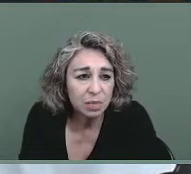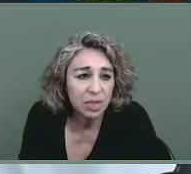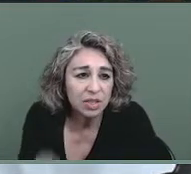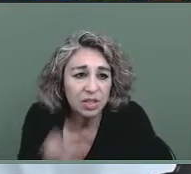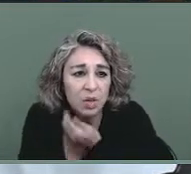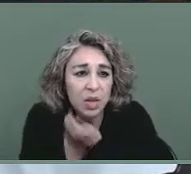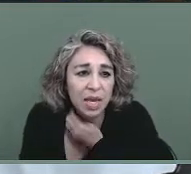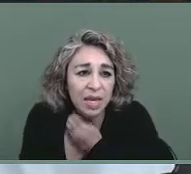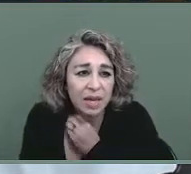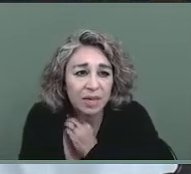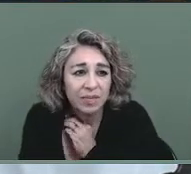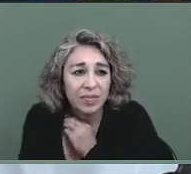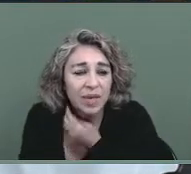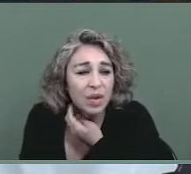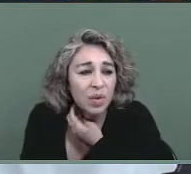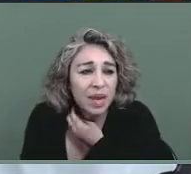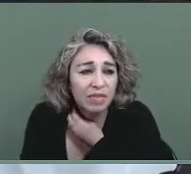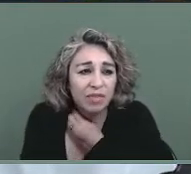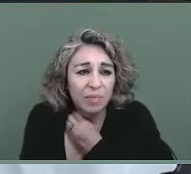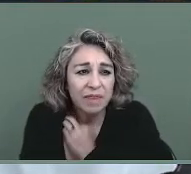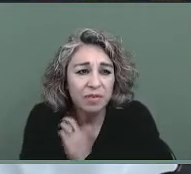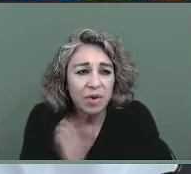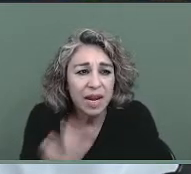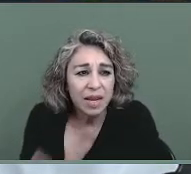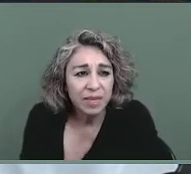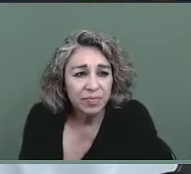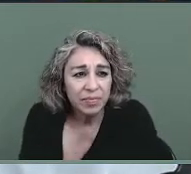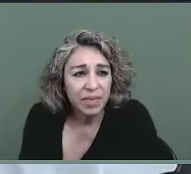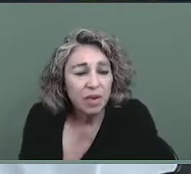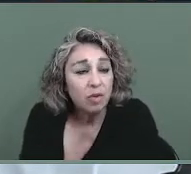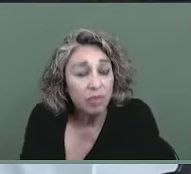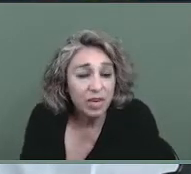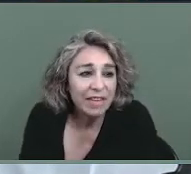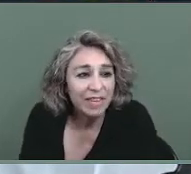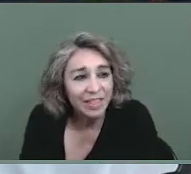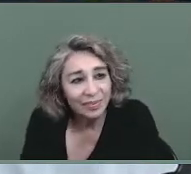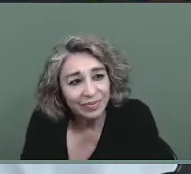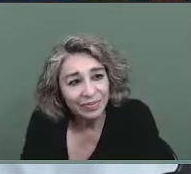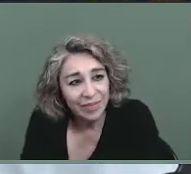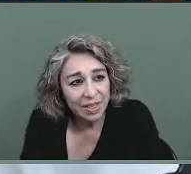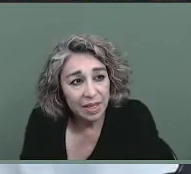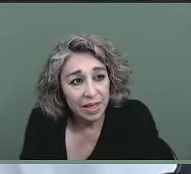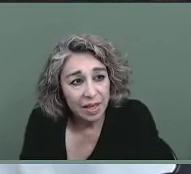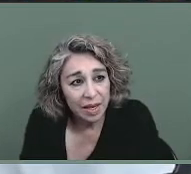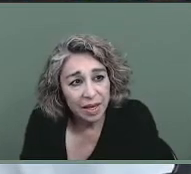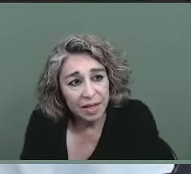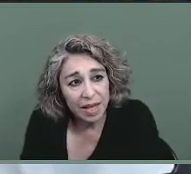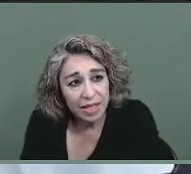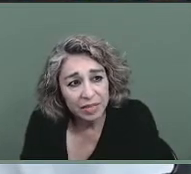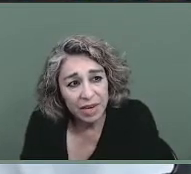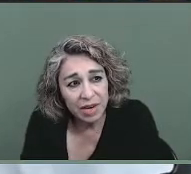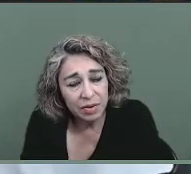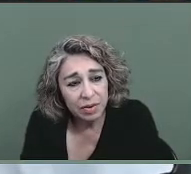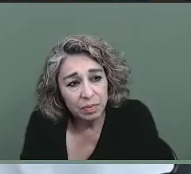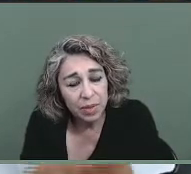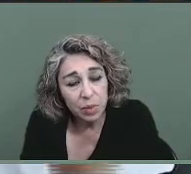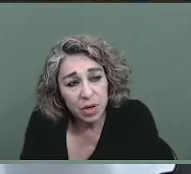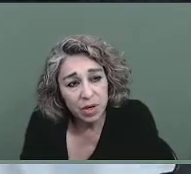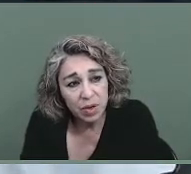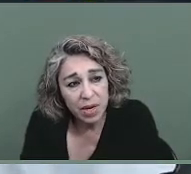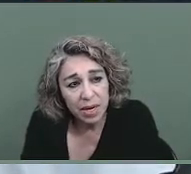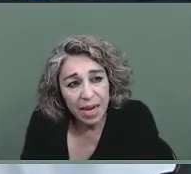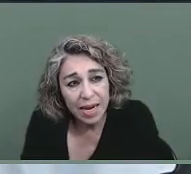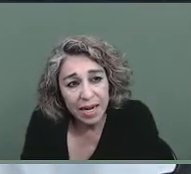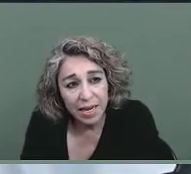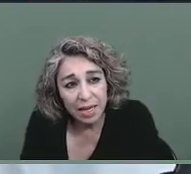hospital so that we can we have made 4004 t7 and as of now but we're